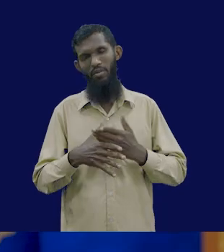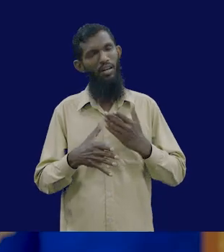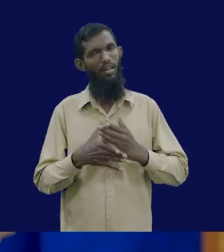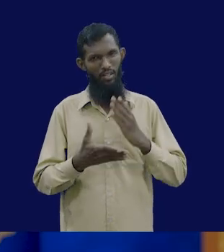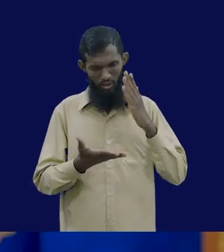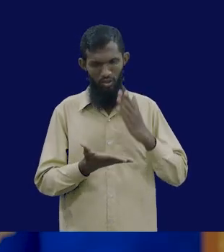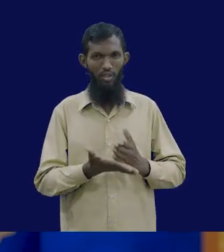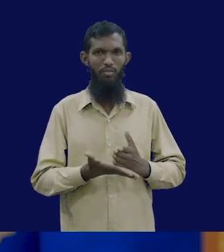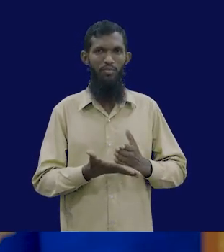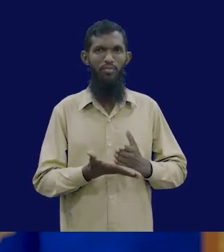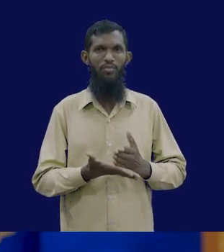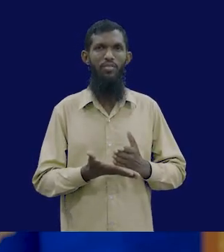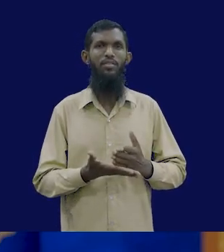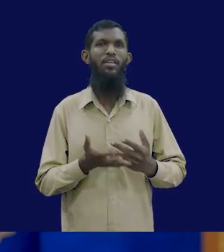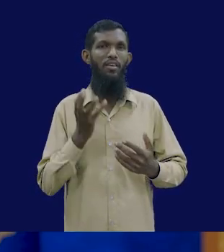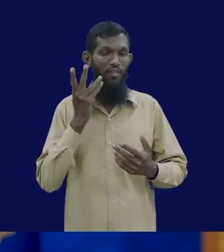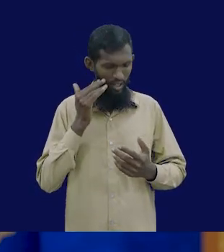during